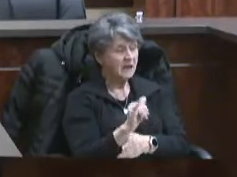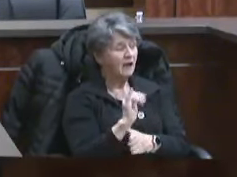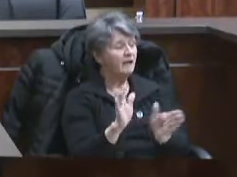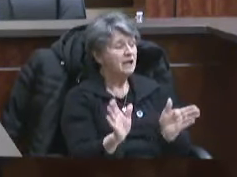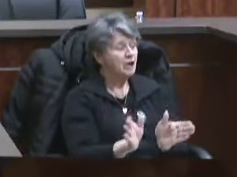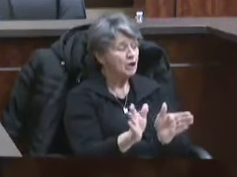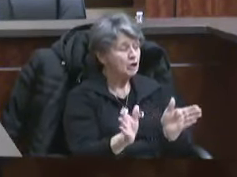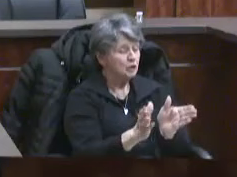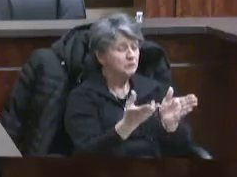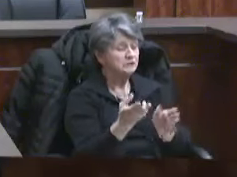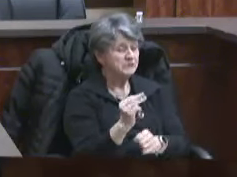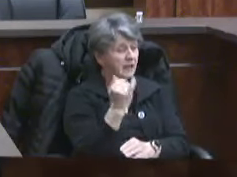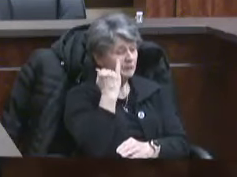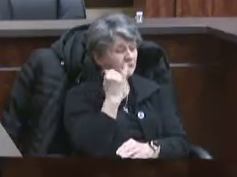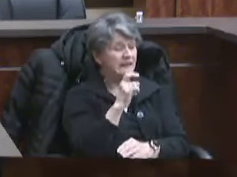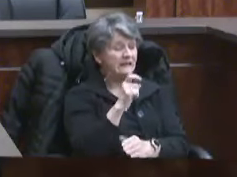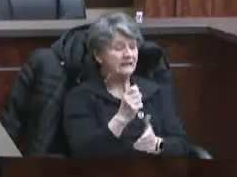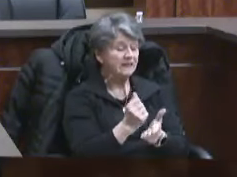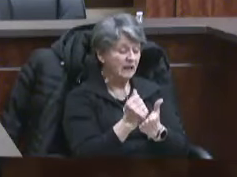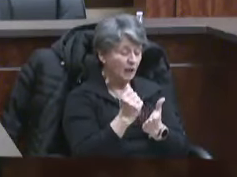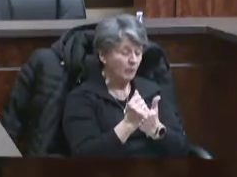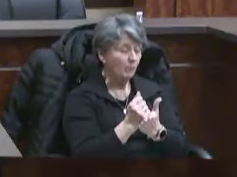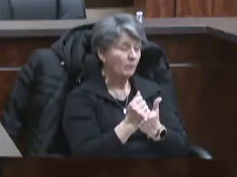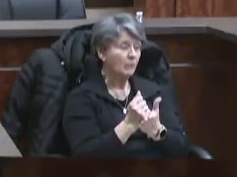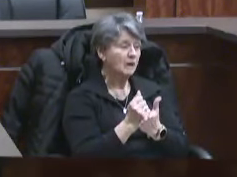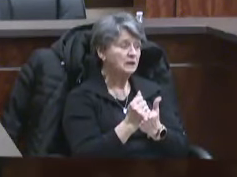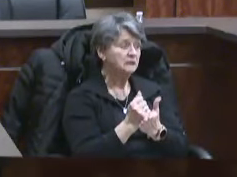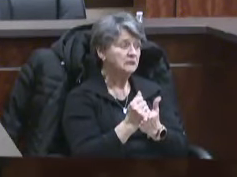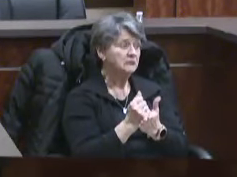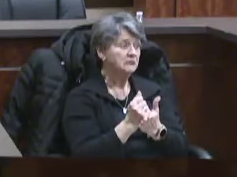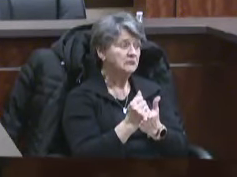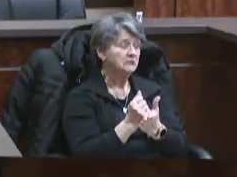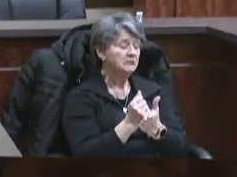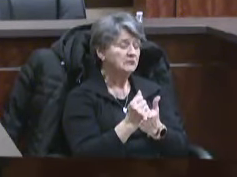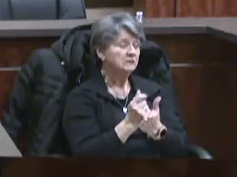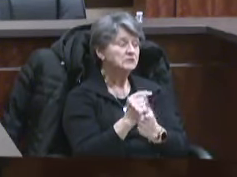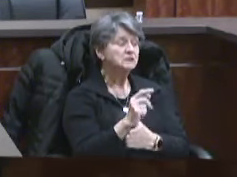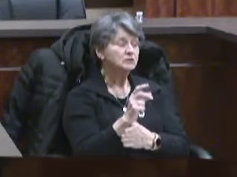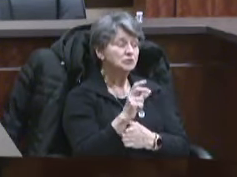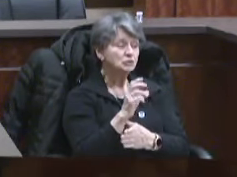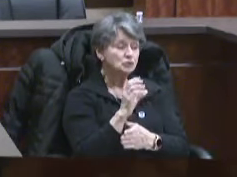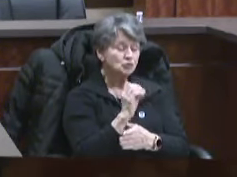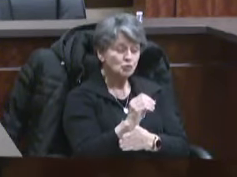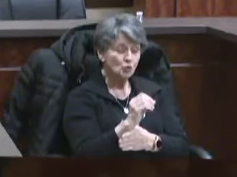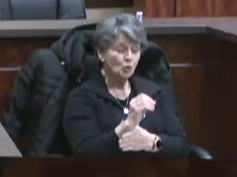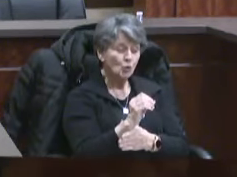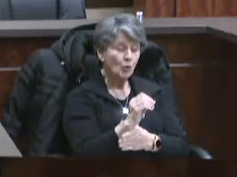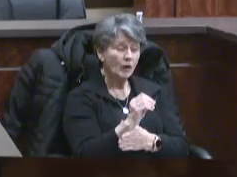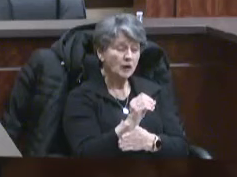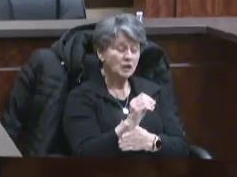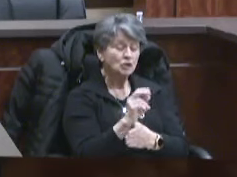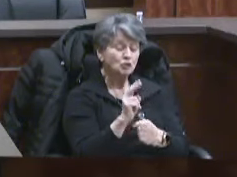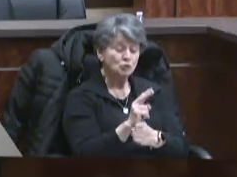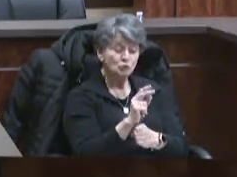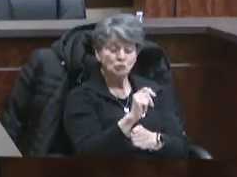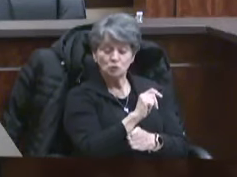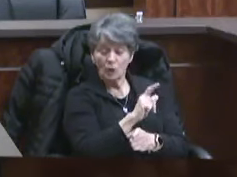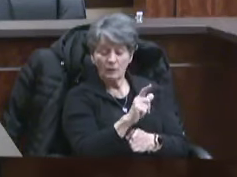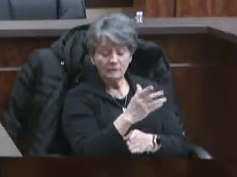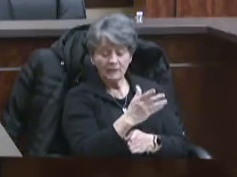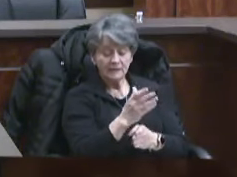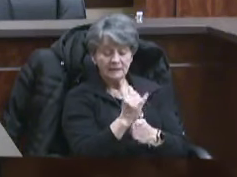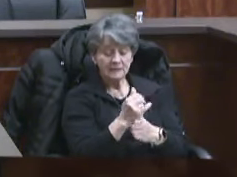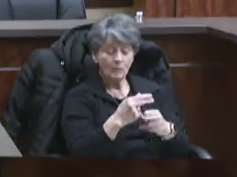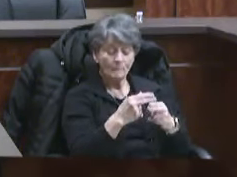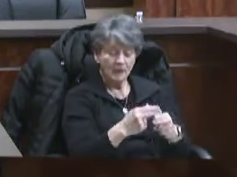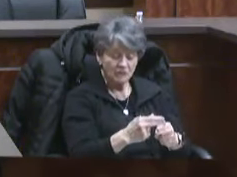them, if they need help, to avail themselves of all the things that have been mentioned. And there